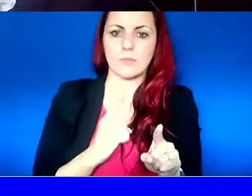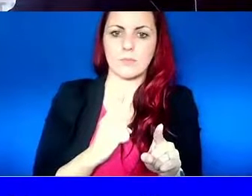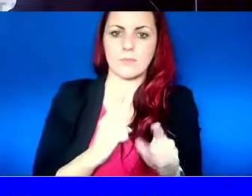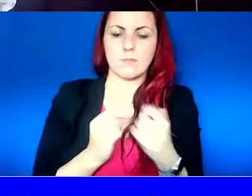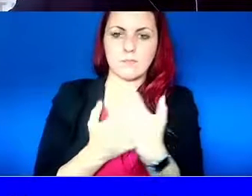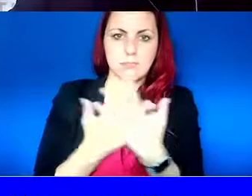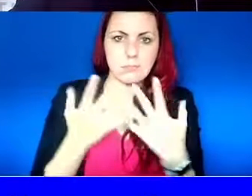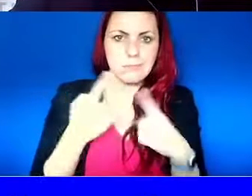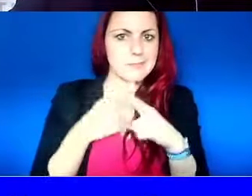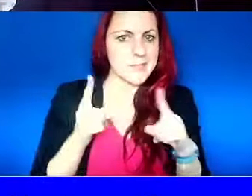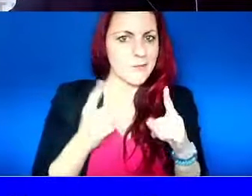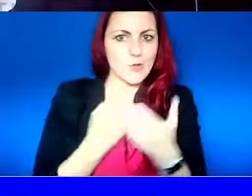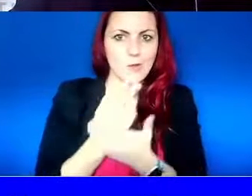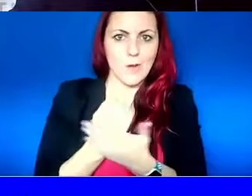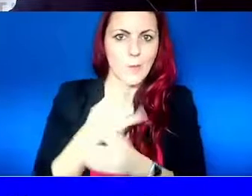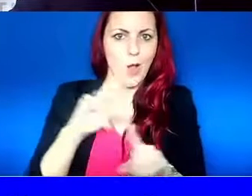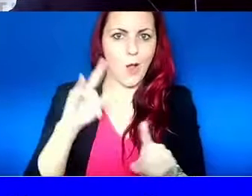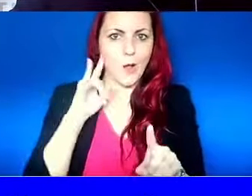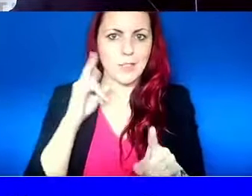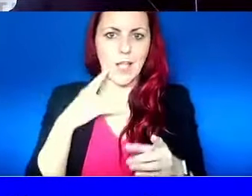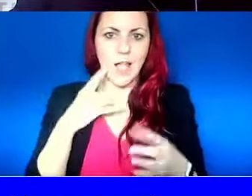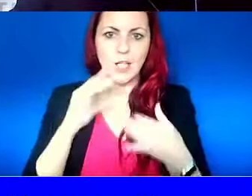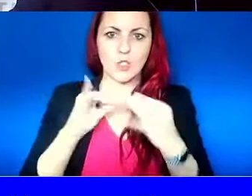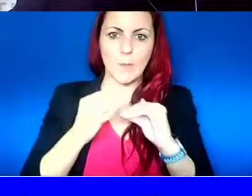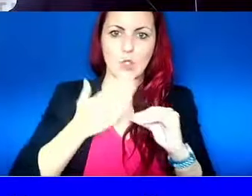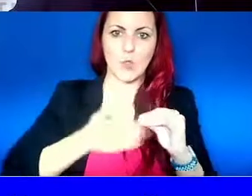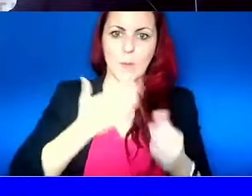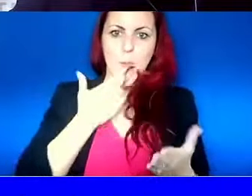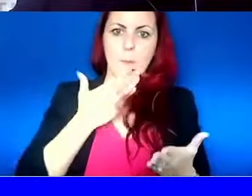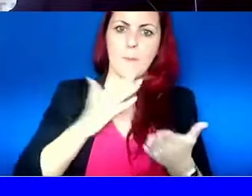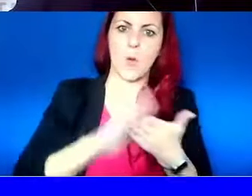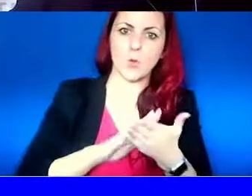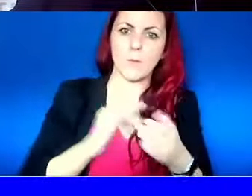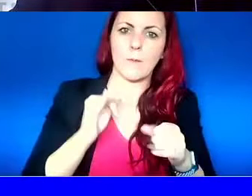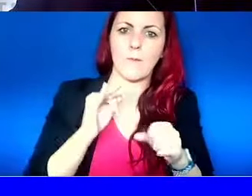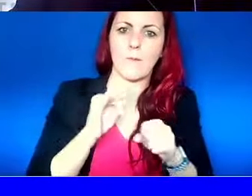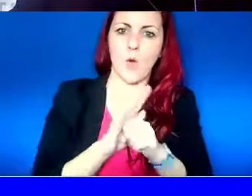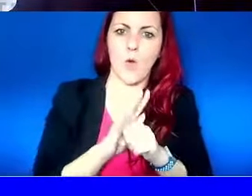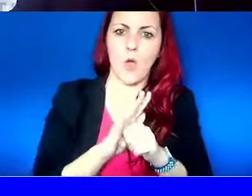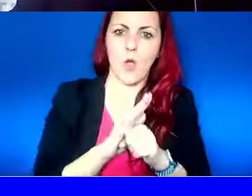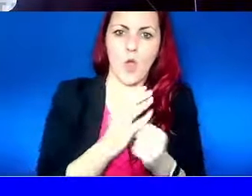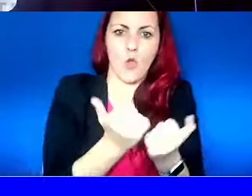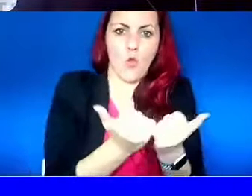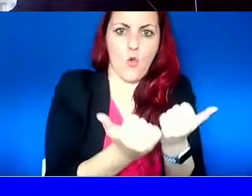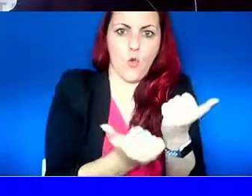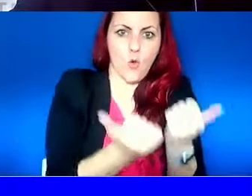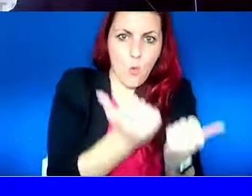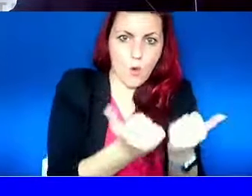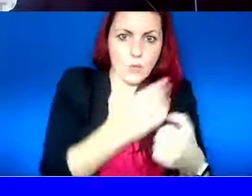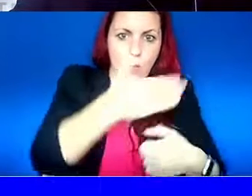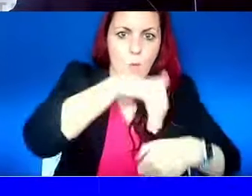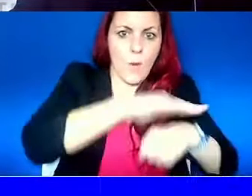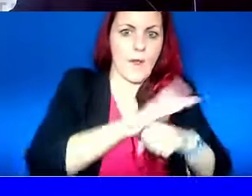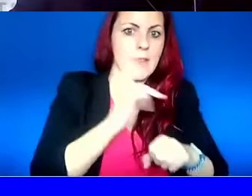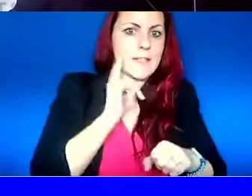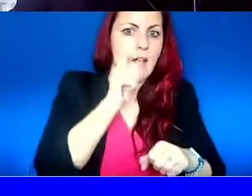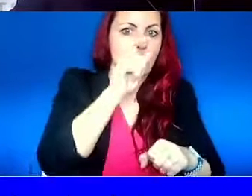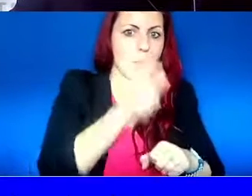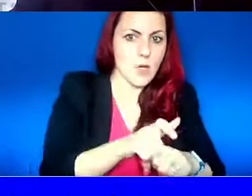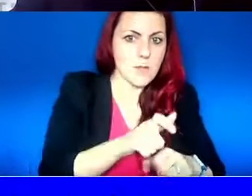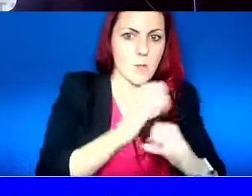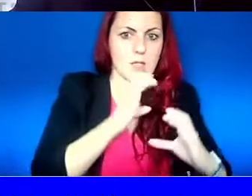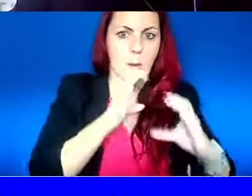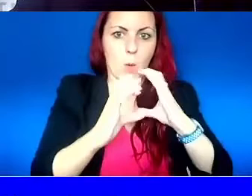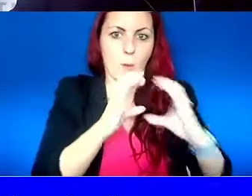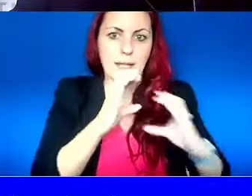where interpreters had only been booked to engage with aspects of the court case where the deaf person themselves was